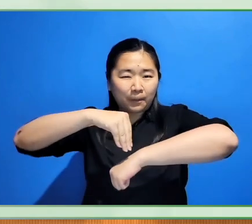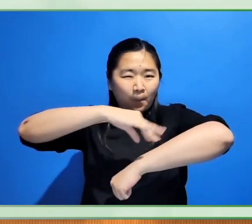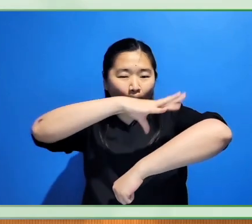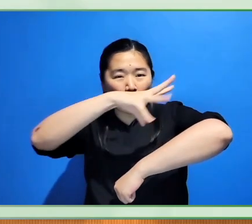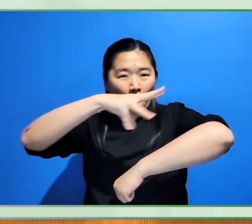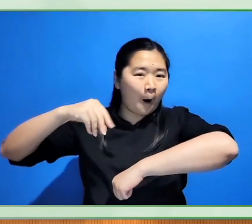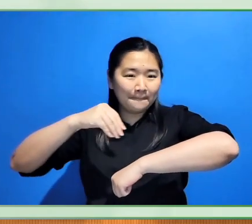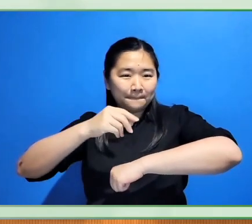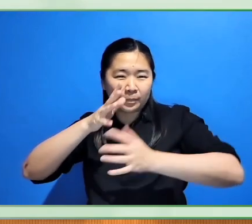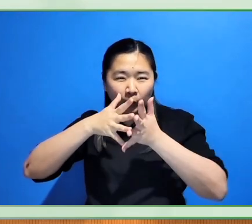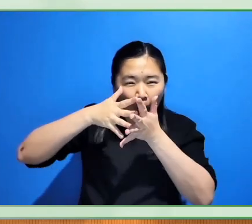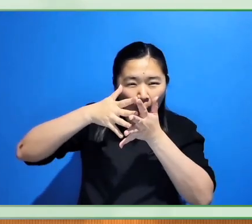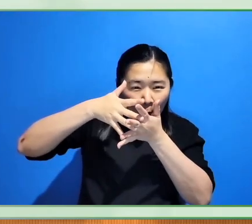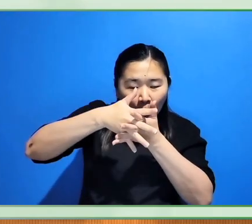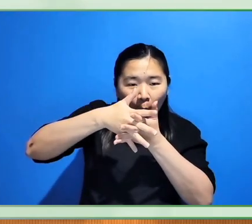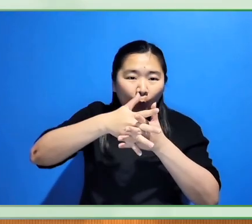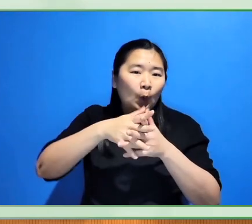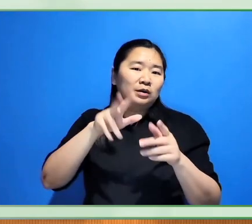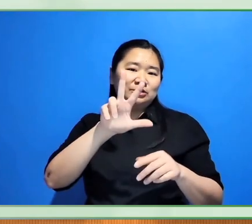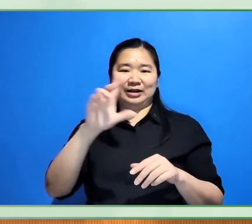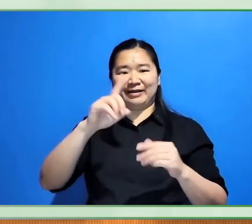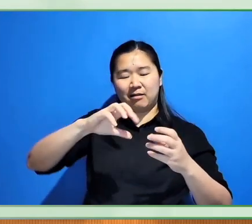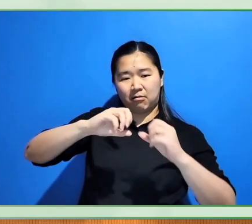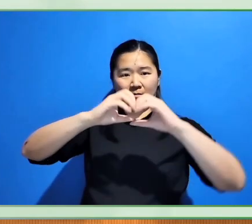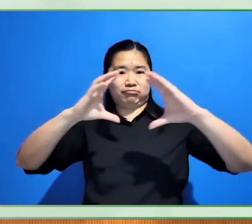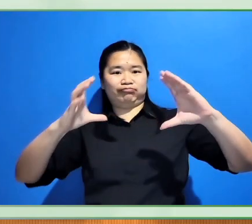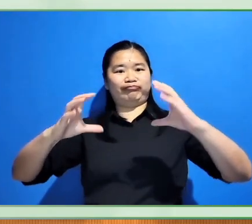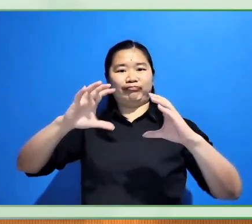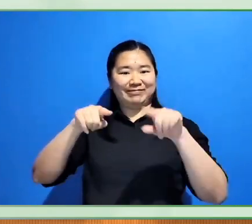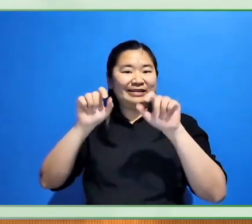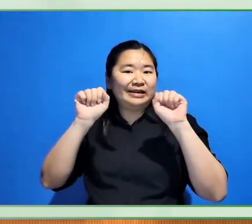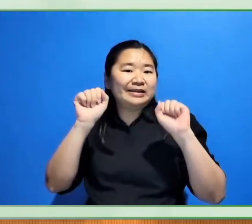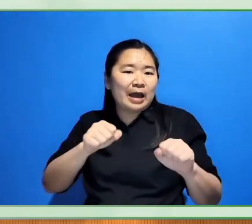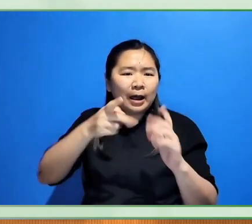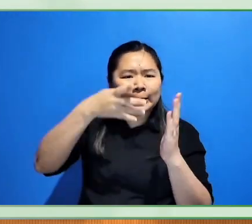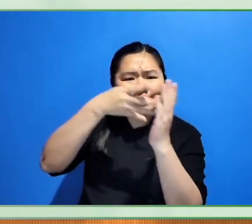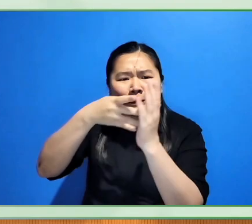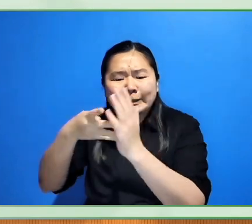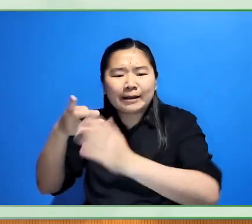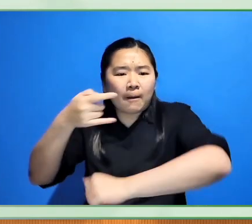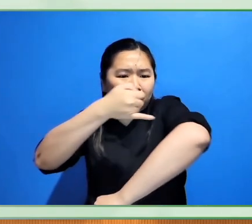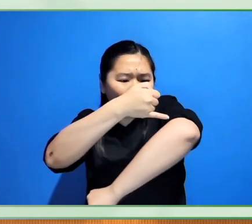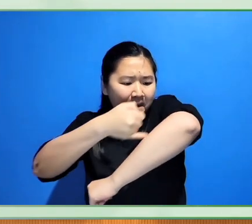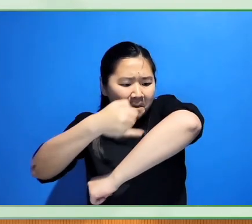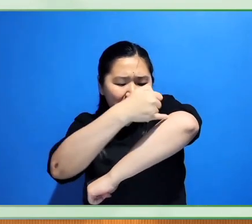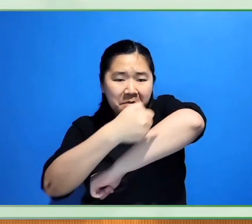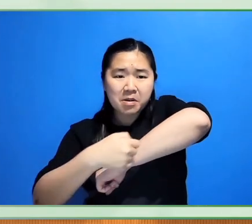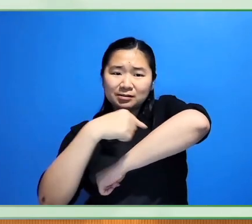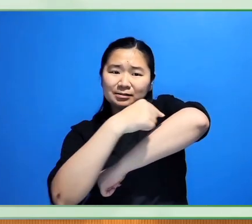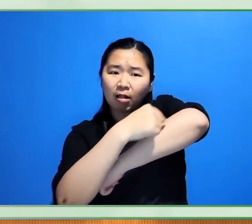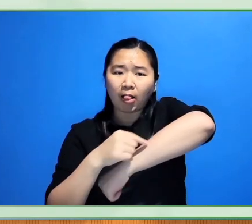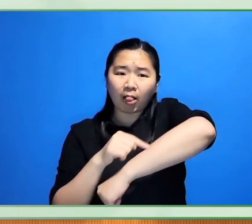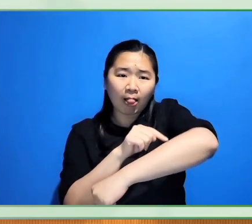the 3D modeling of the socket. Now we are working on automating that. We have a lot of machining. The prosthetic is not fully 3D printed. We have a lot of